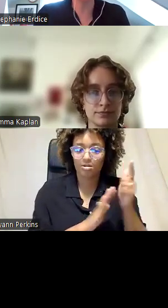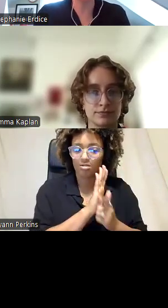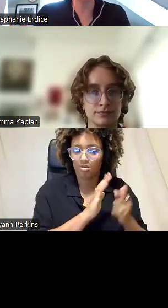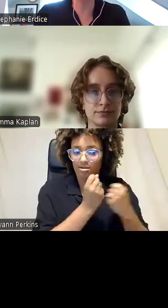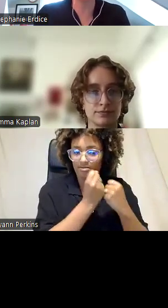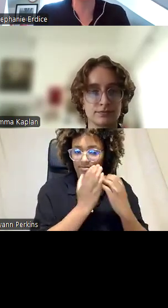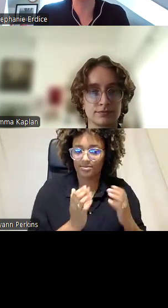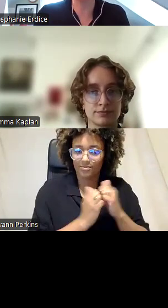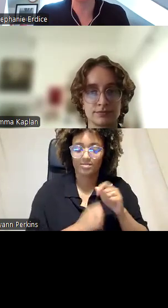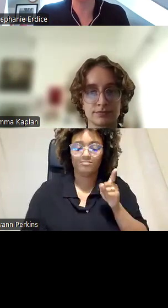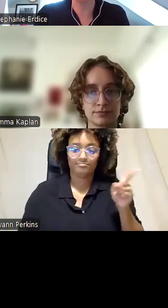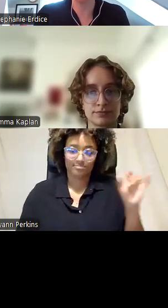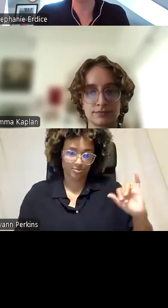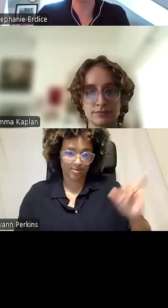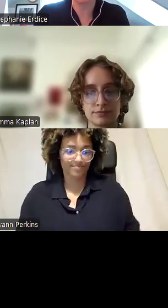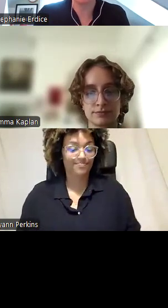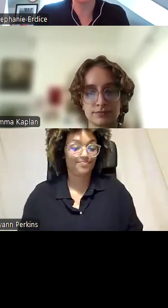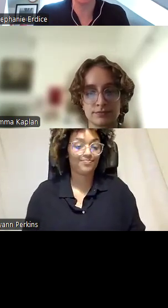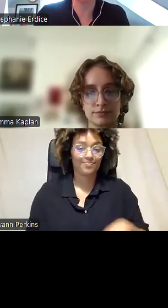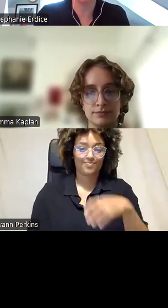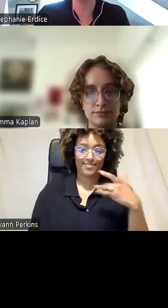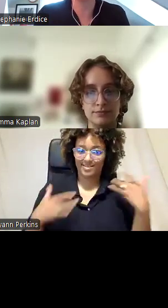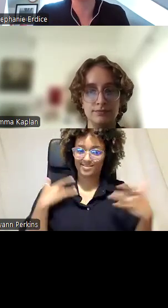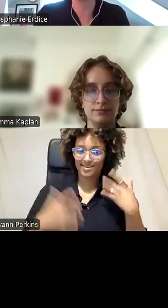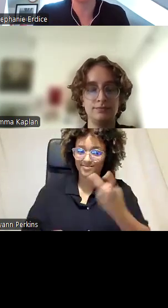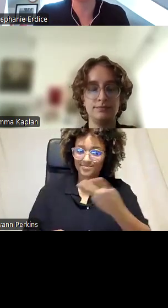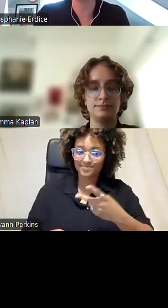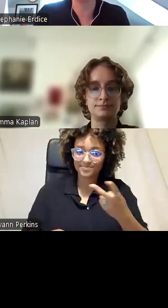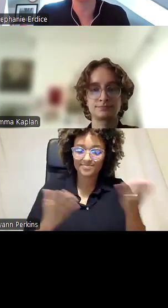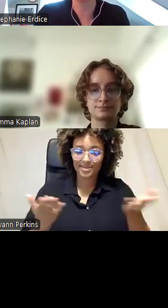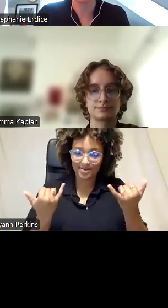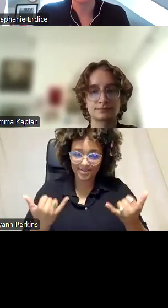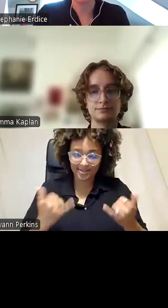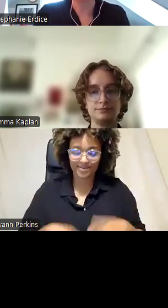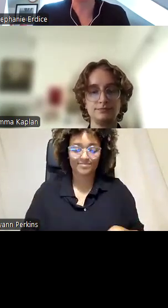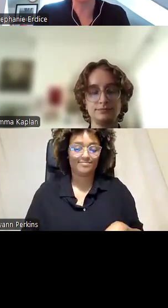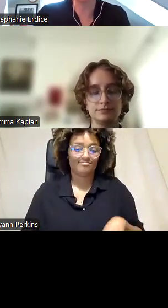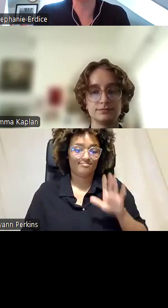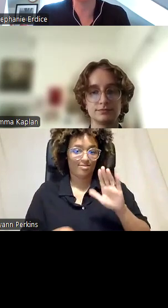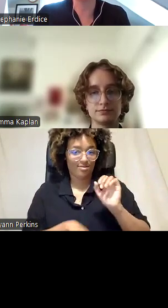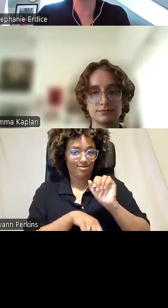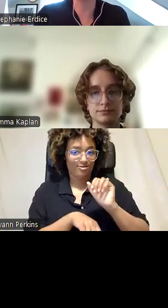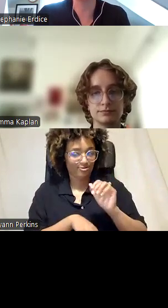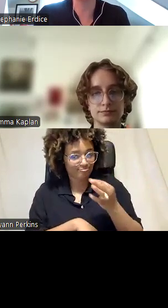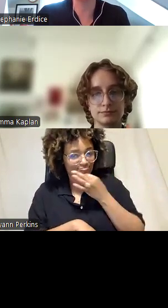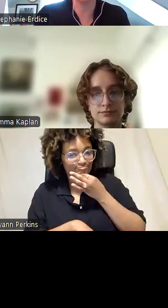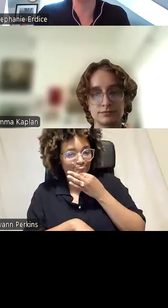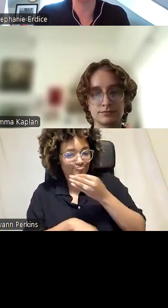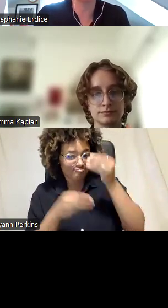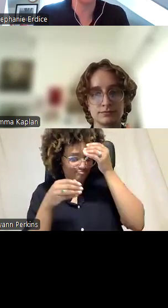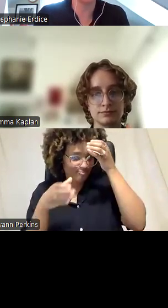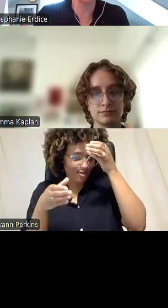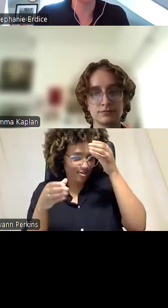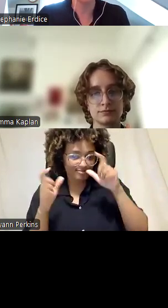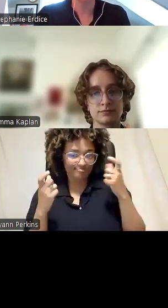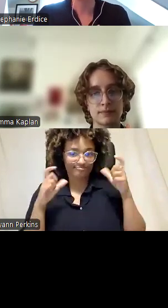Excited to be presenting with both of them today and having them bring their expertise as legal advocates to